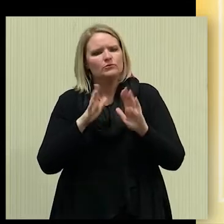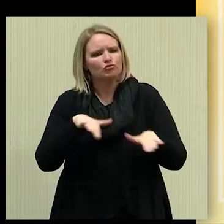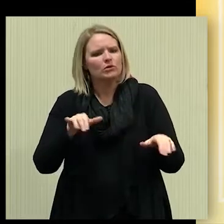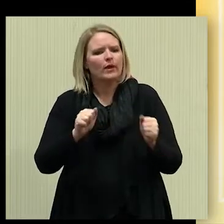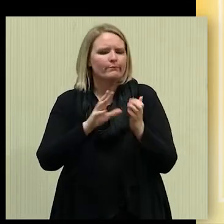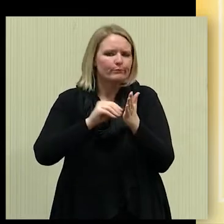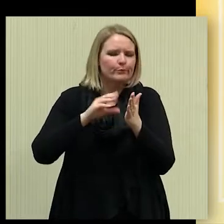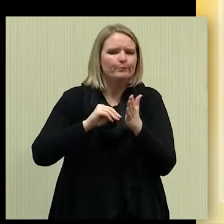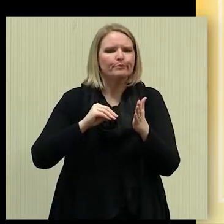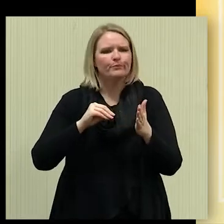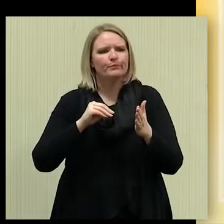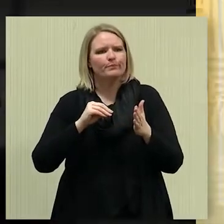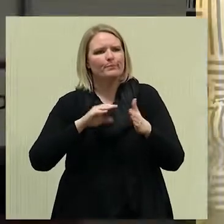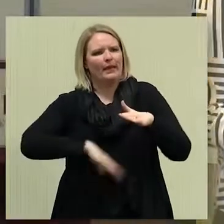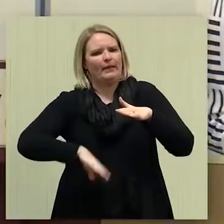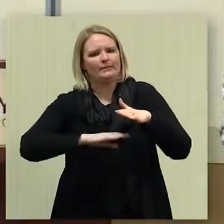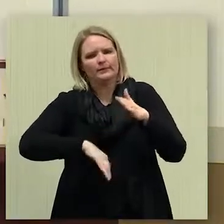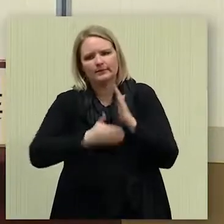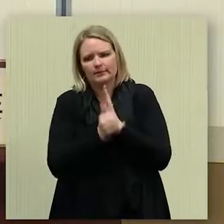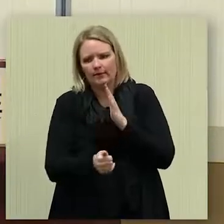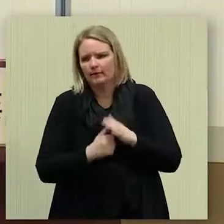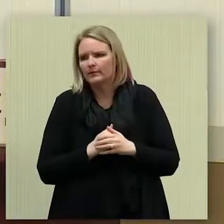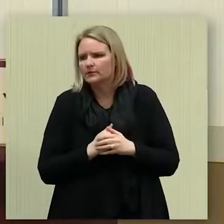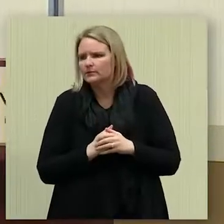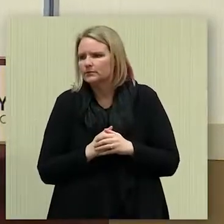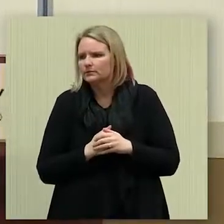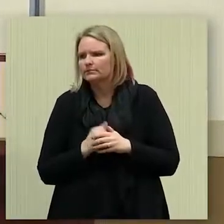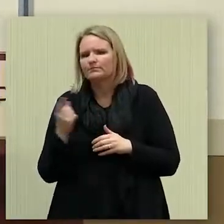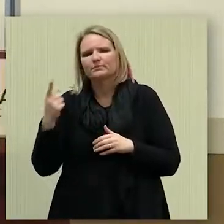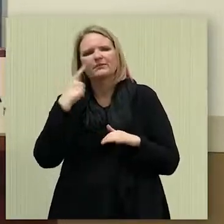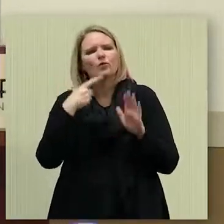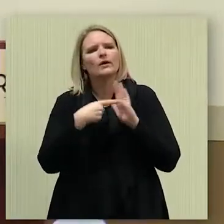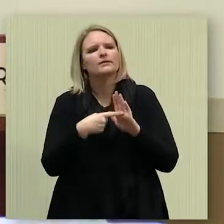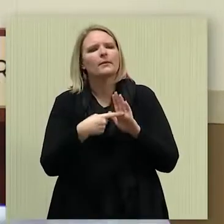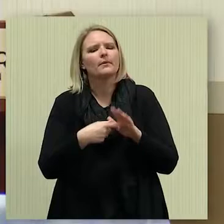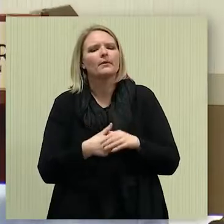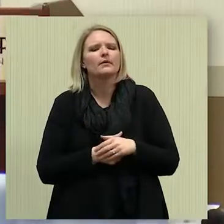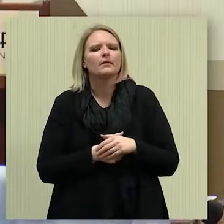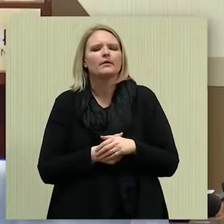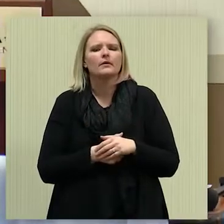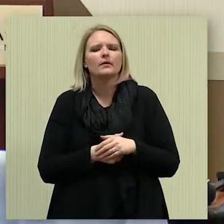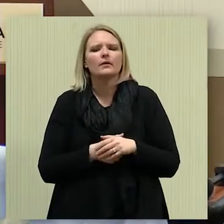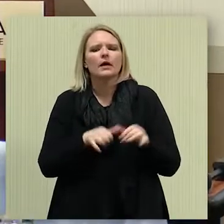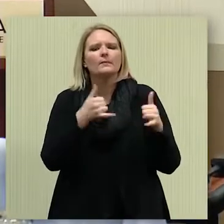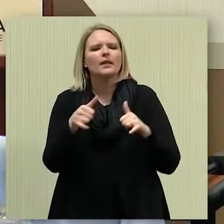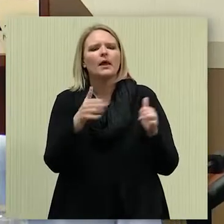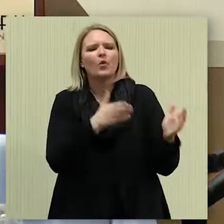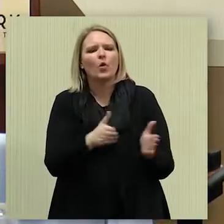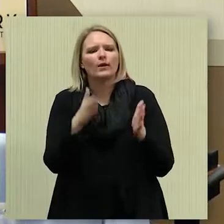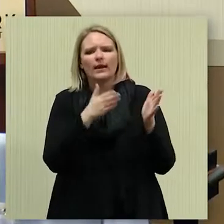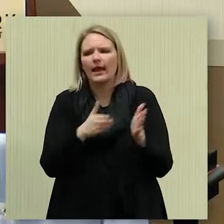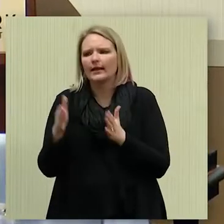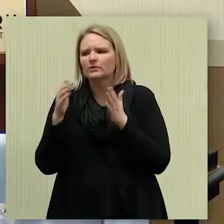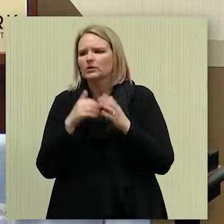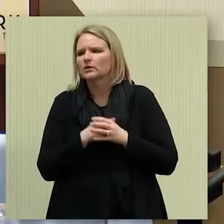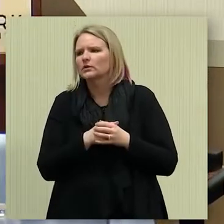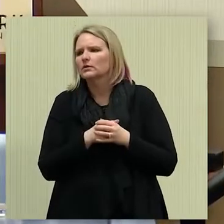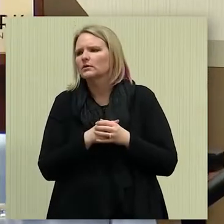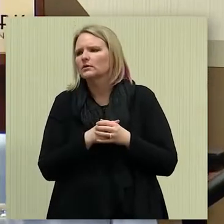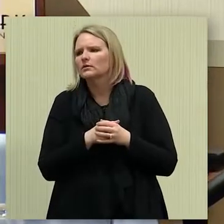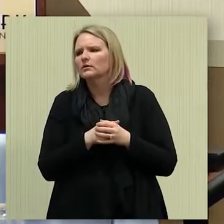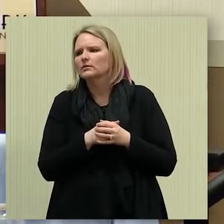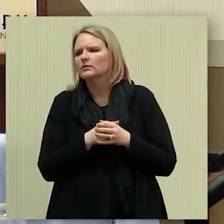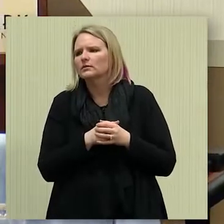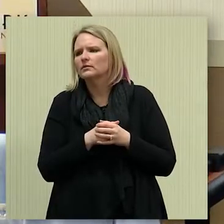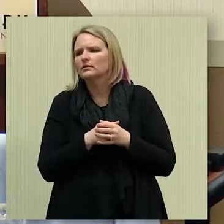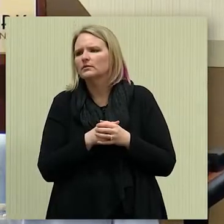those early skills. This is just an example of play organizers. So sometimes we don't think about what an